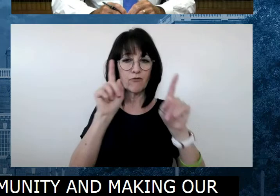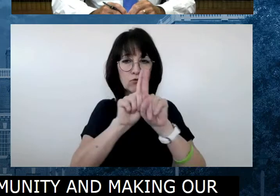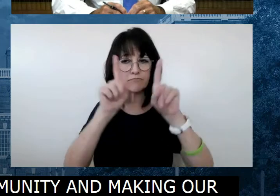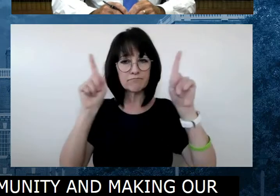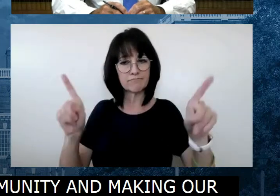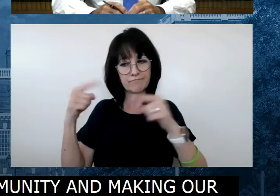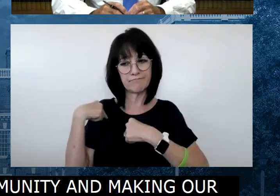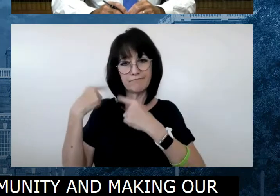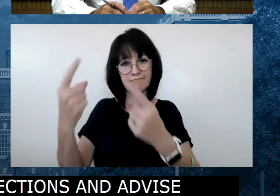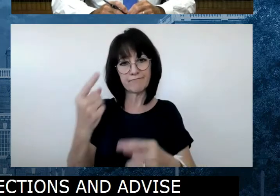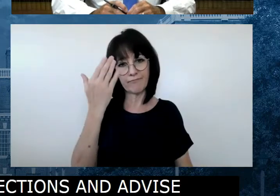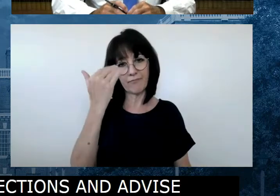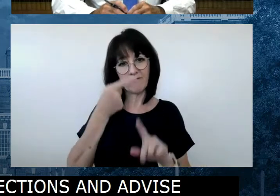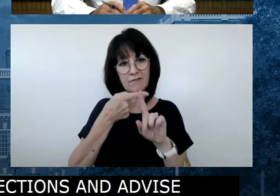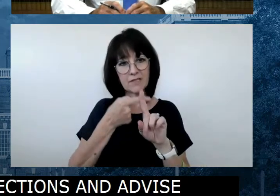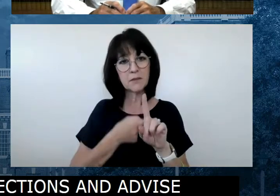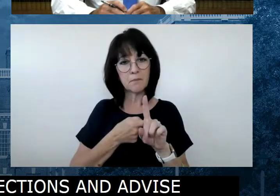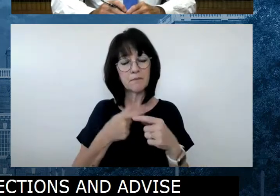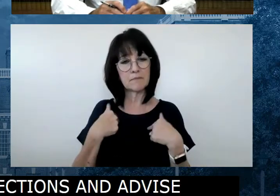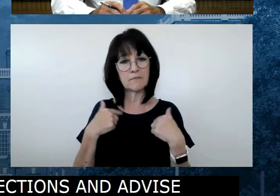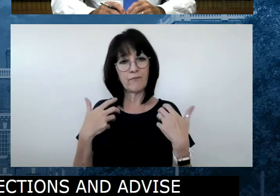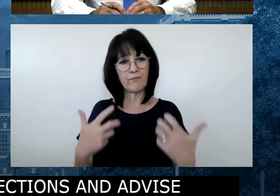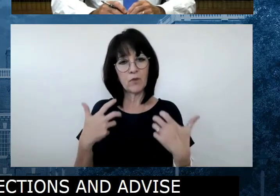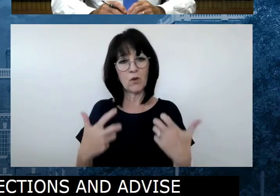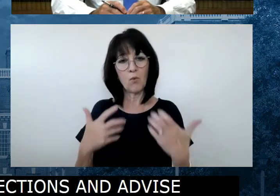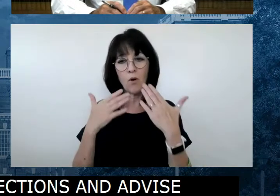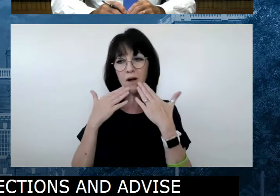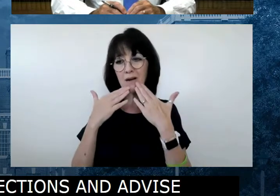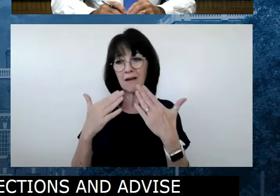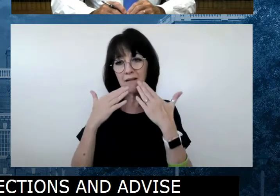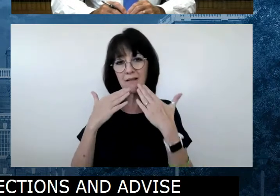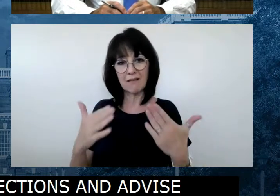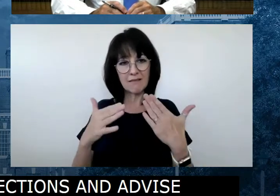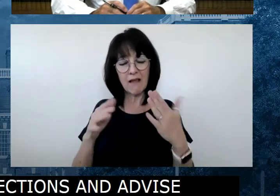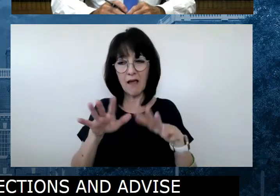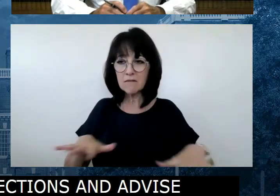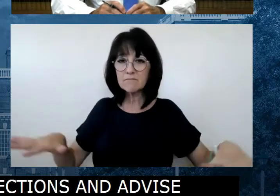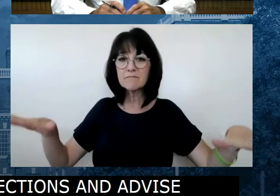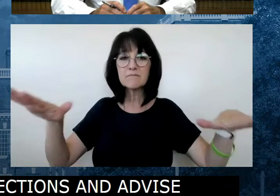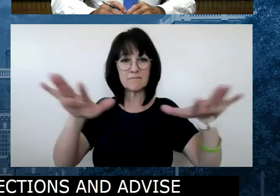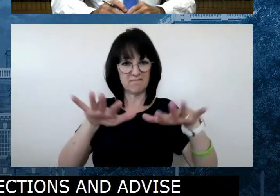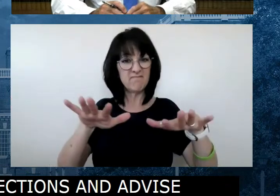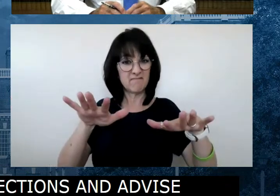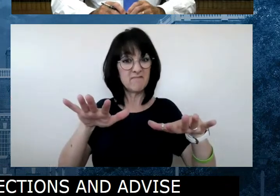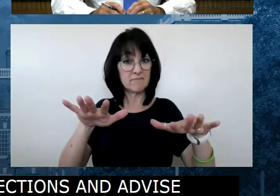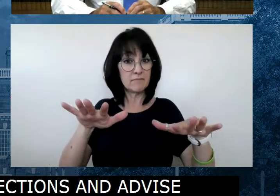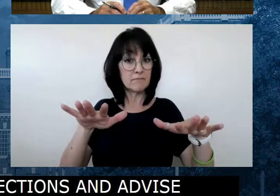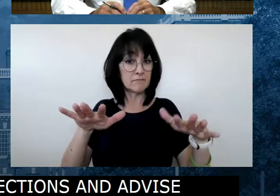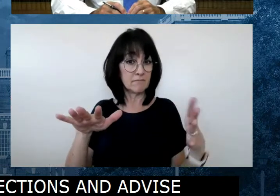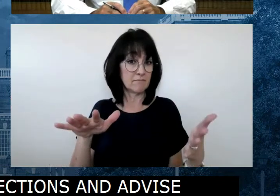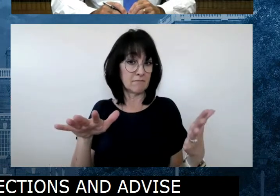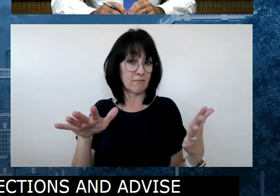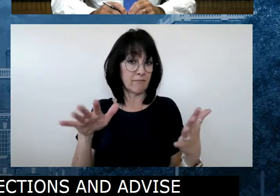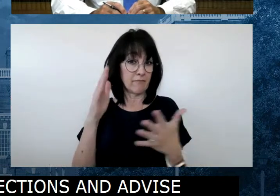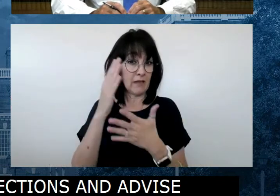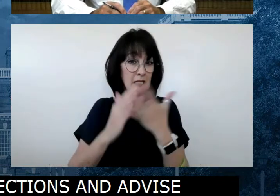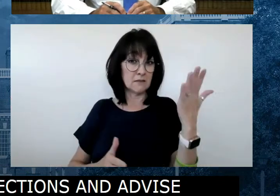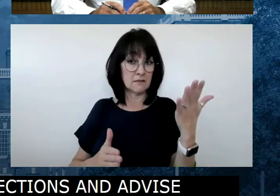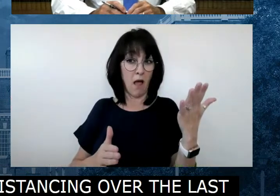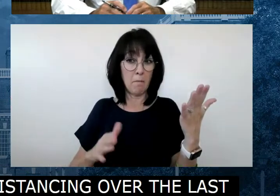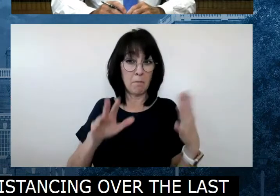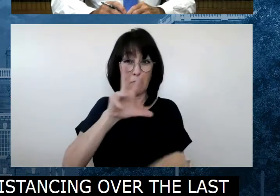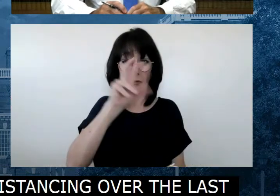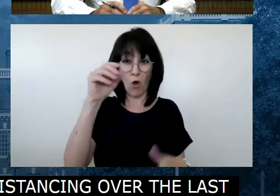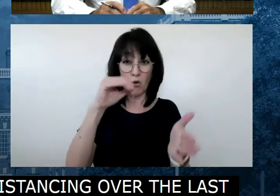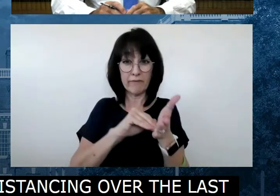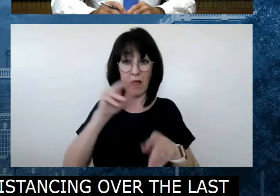last 15 months. I just want to thank everybody who's joined us. We've had as many as 30,000 or more that have tuned in back at the